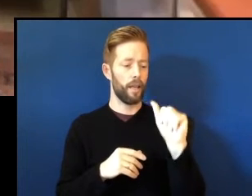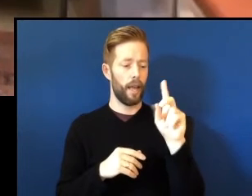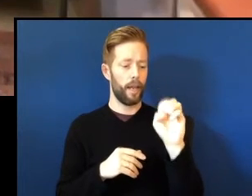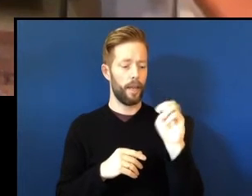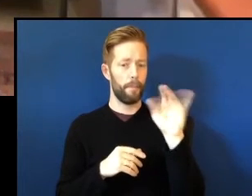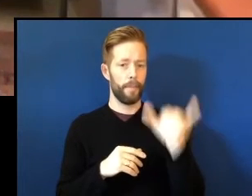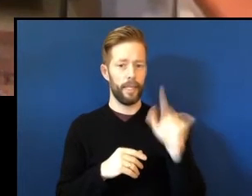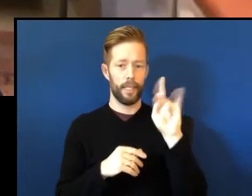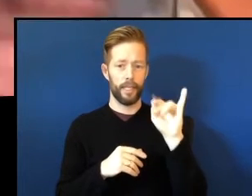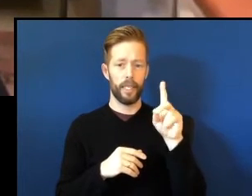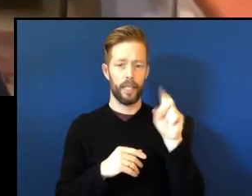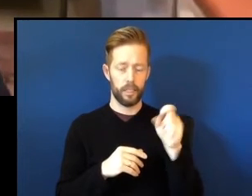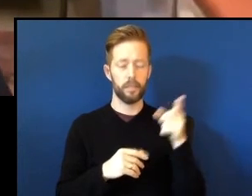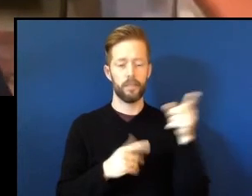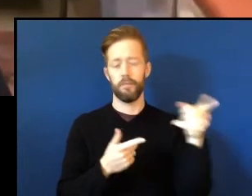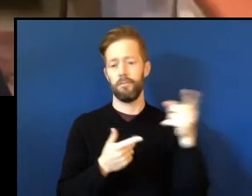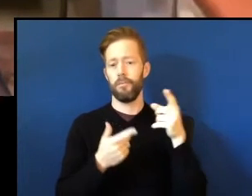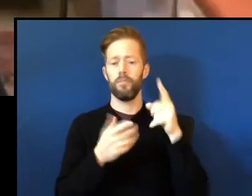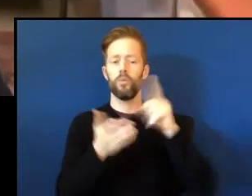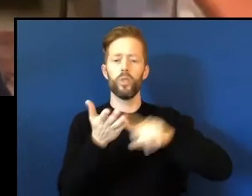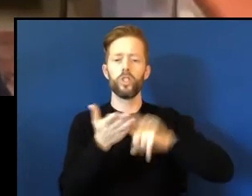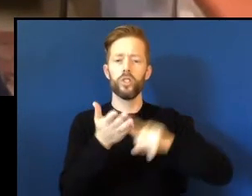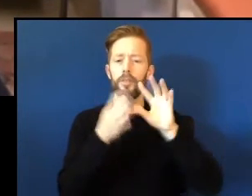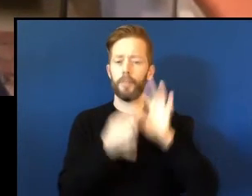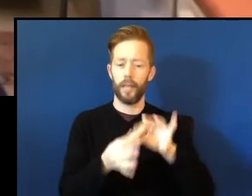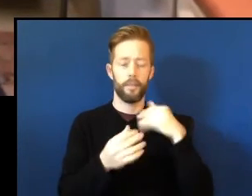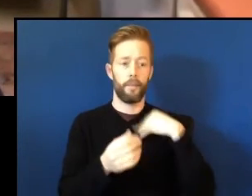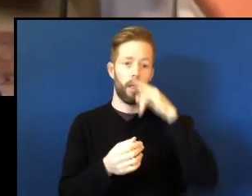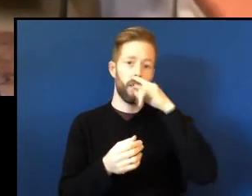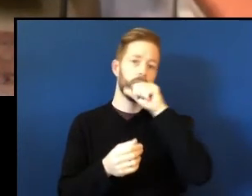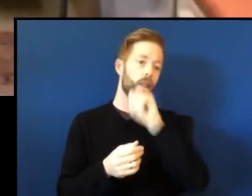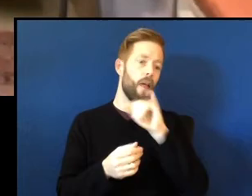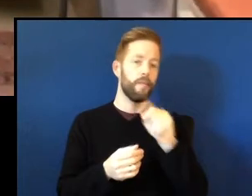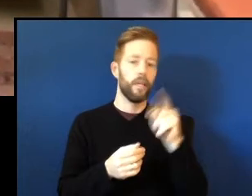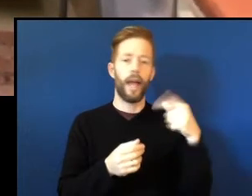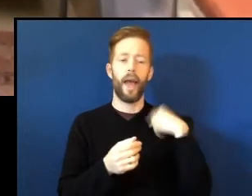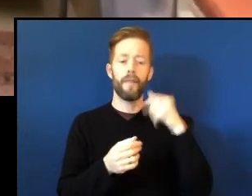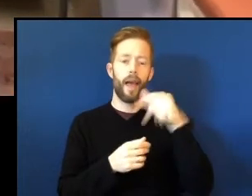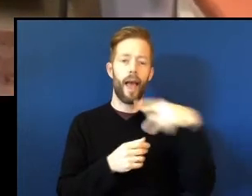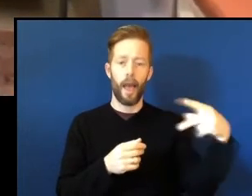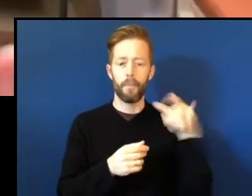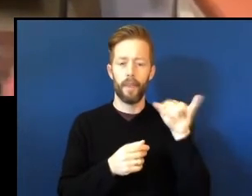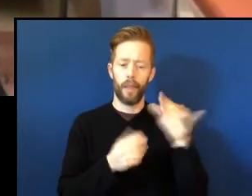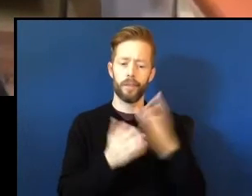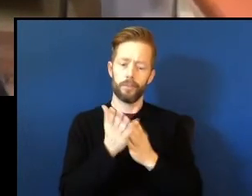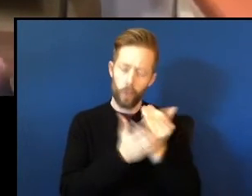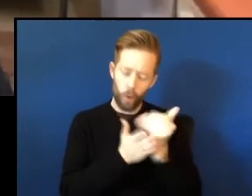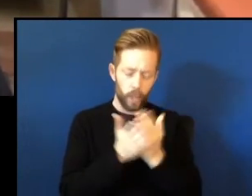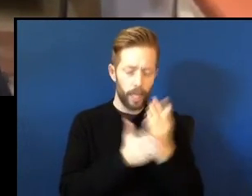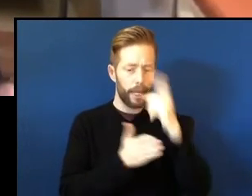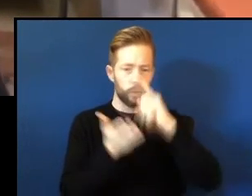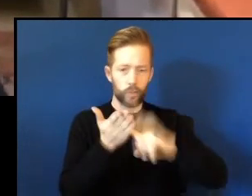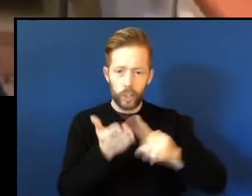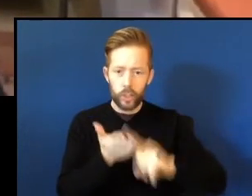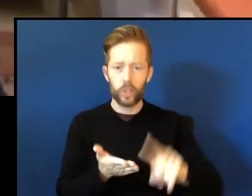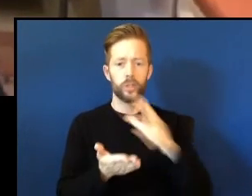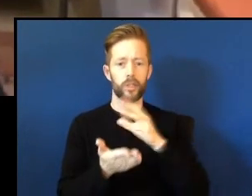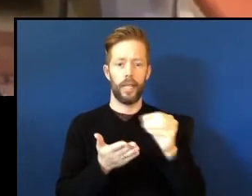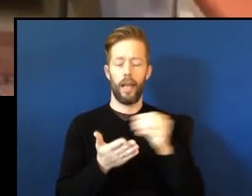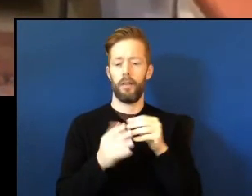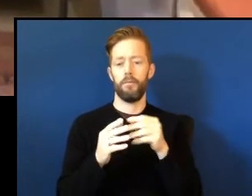really like that. They have a free app. And I just think it's a great example of, thoroughly researched